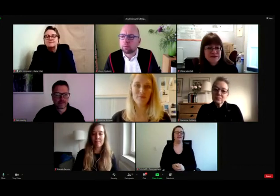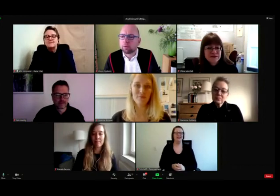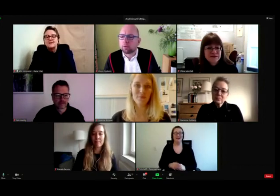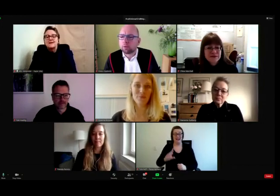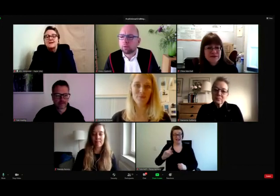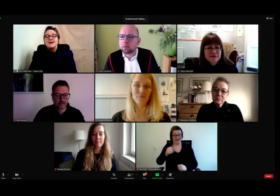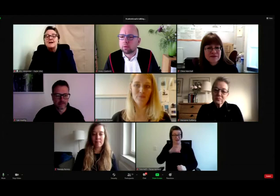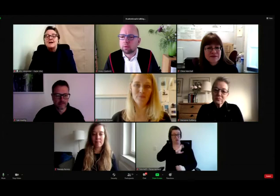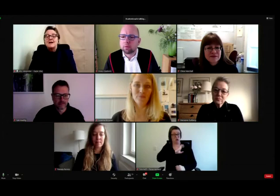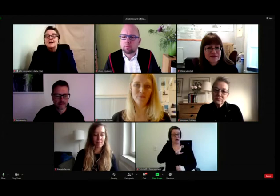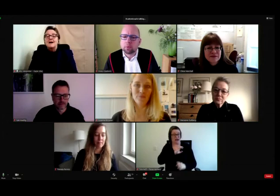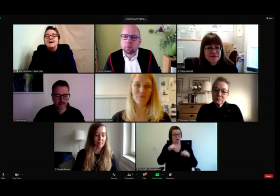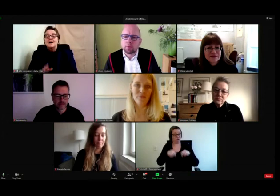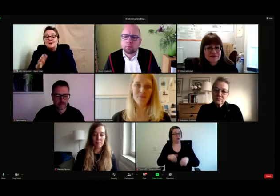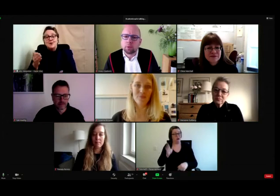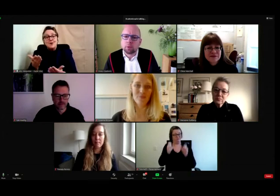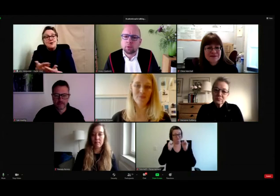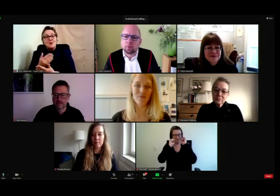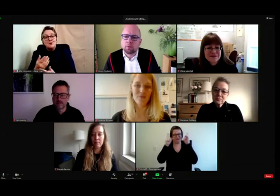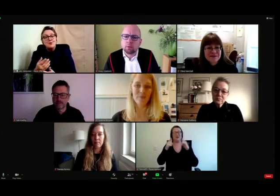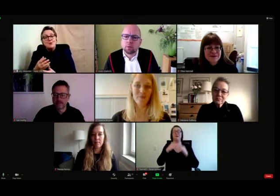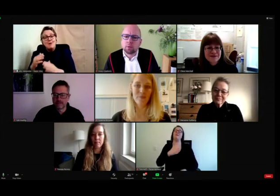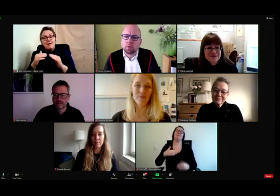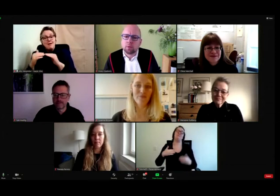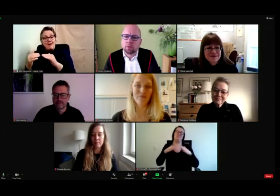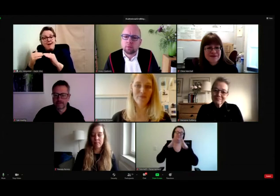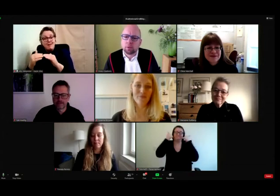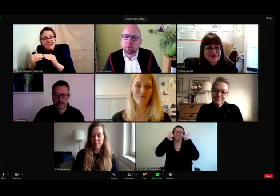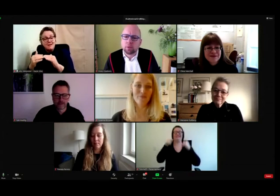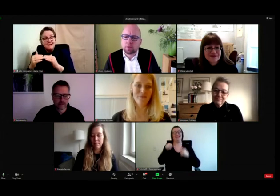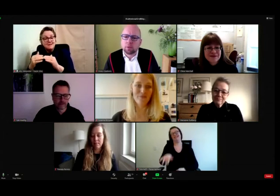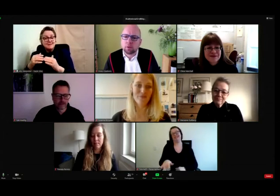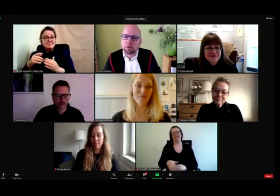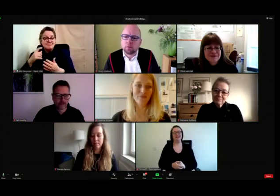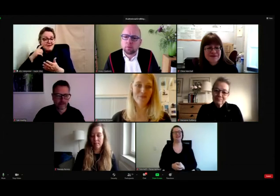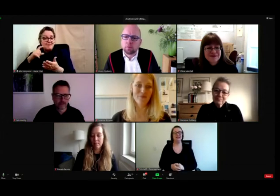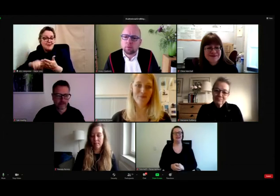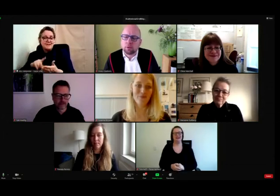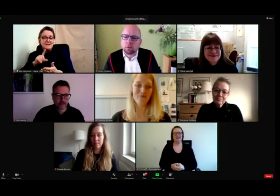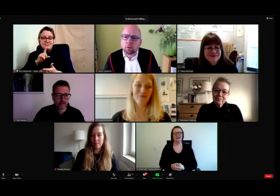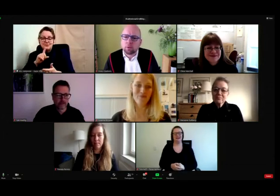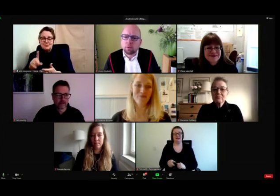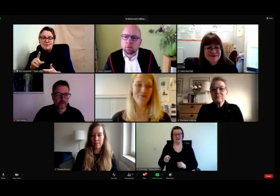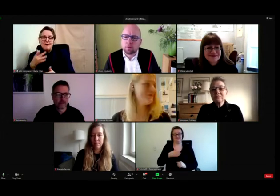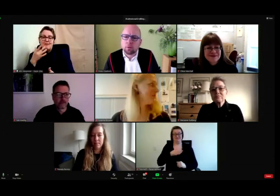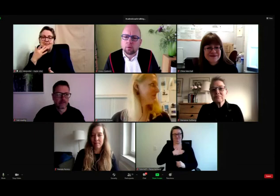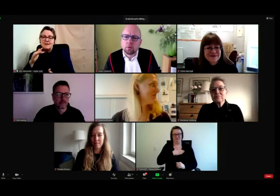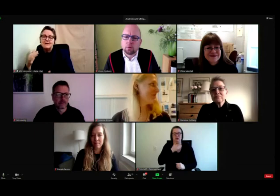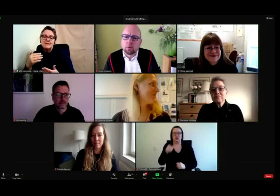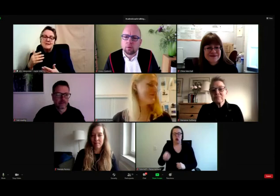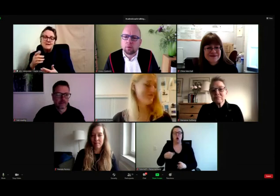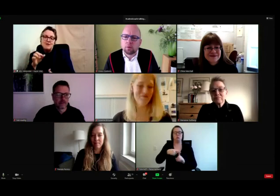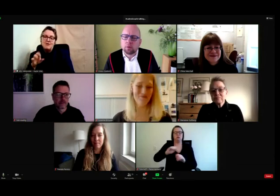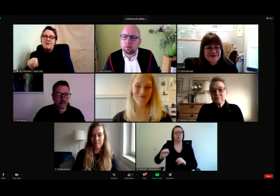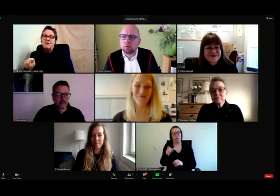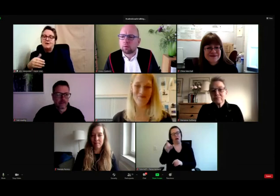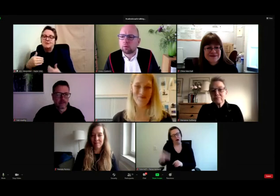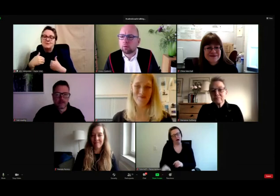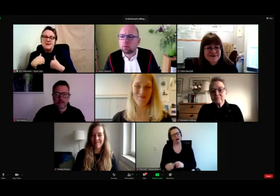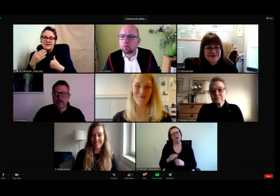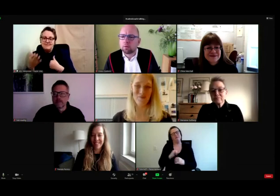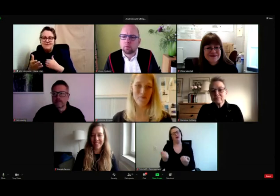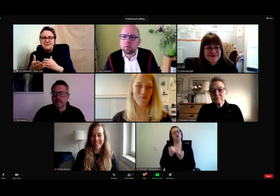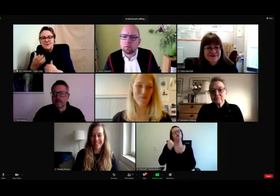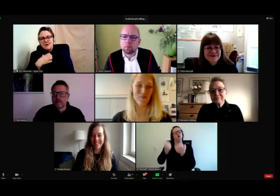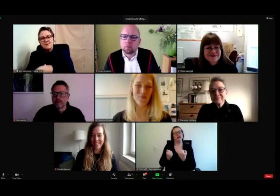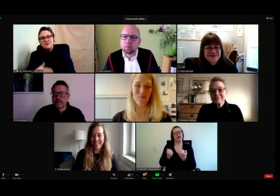probably by now realize how lucky they are to have you. I wish you and your partner all the success in your new life. Happy